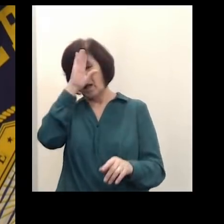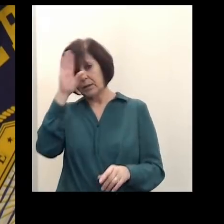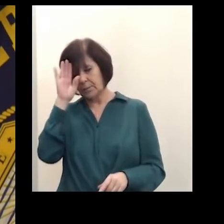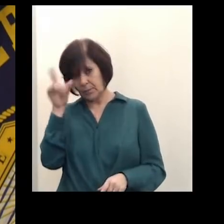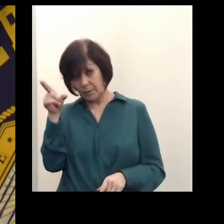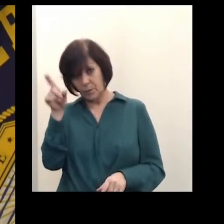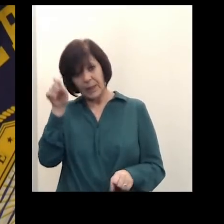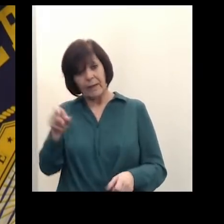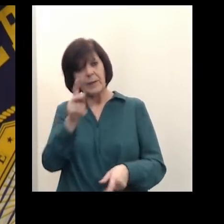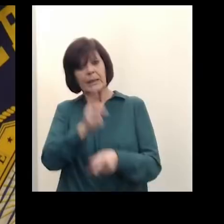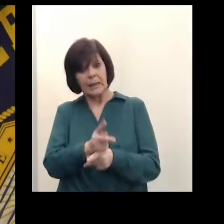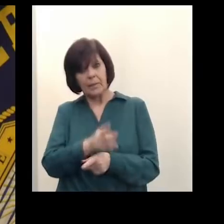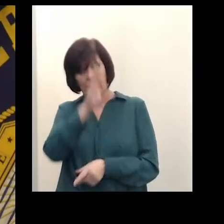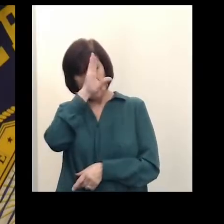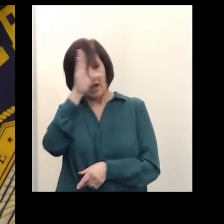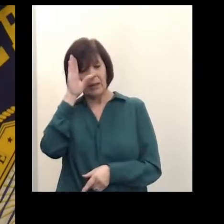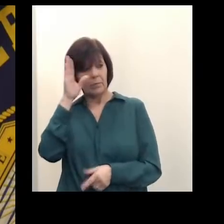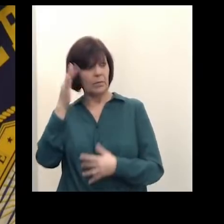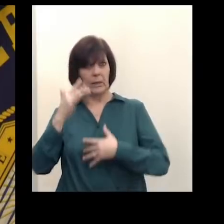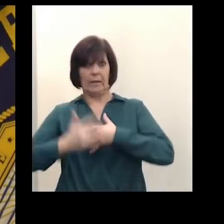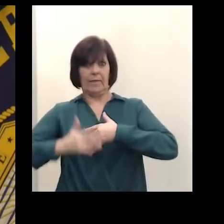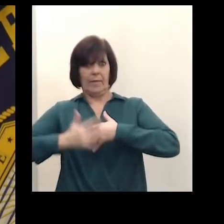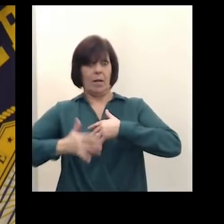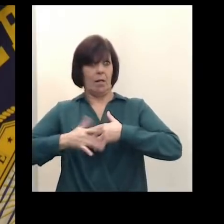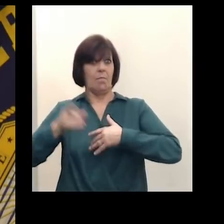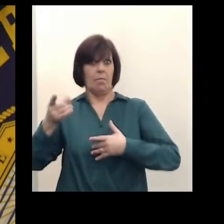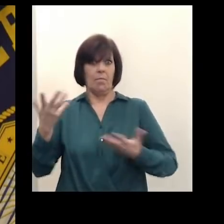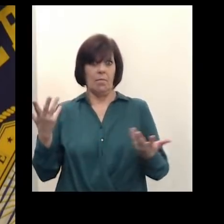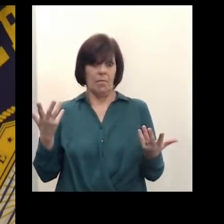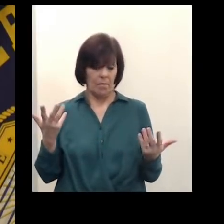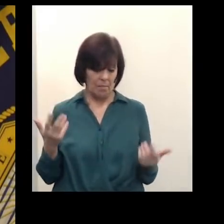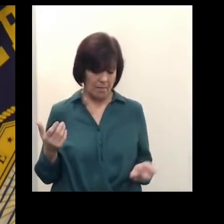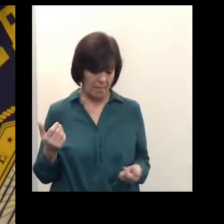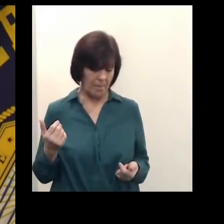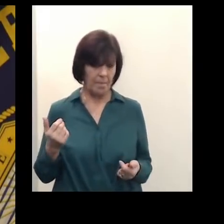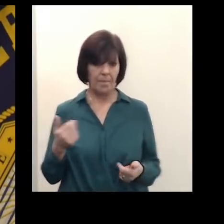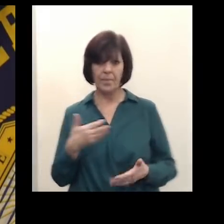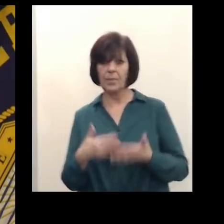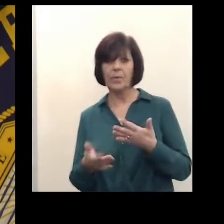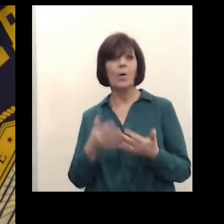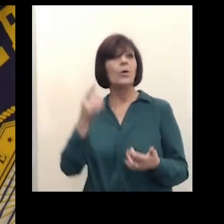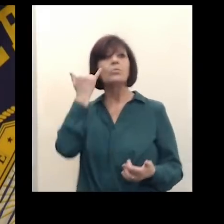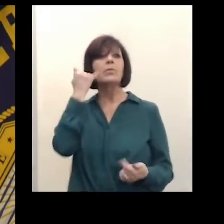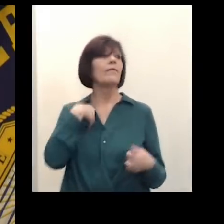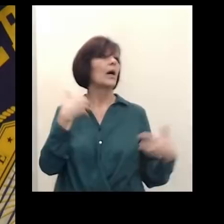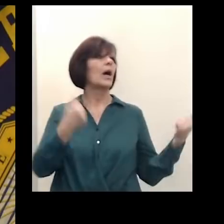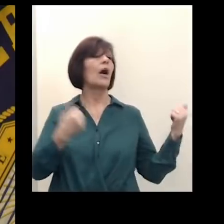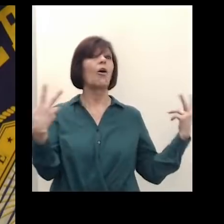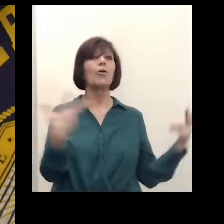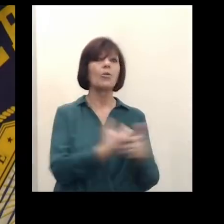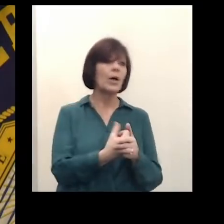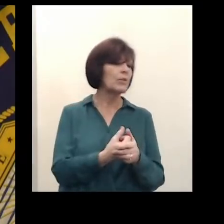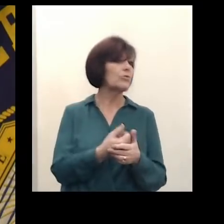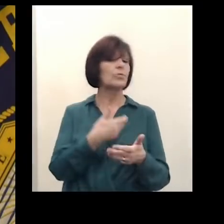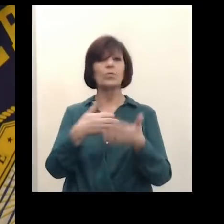hospitals free so that they still have beds for individuals who need it, whether it's a car crash or a serious